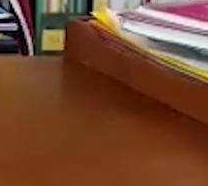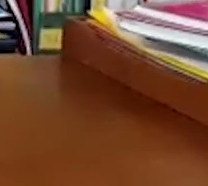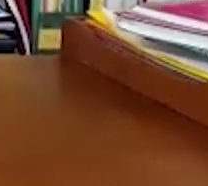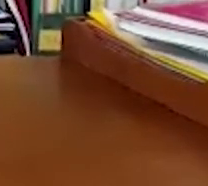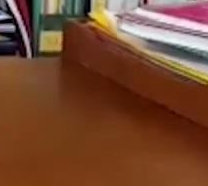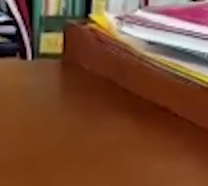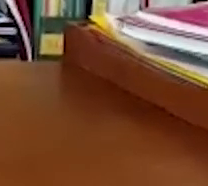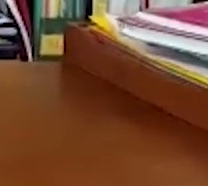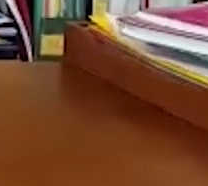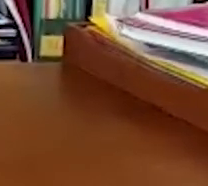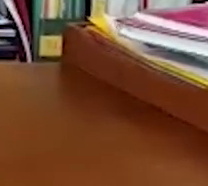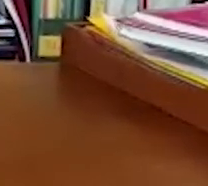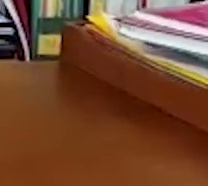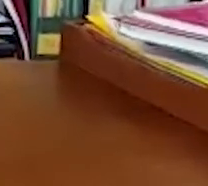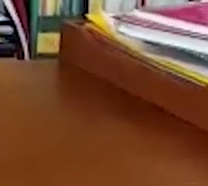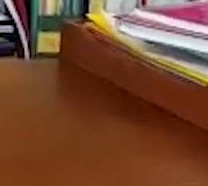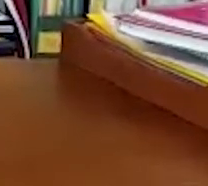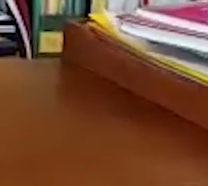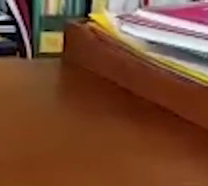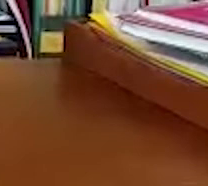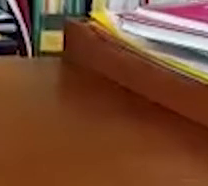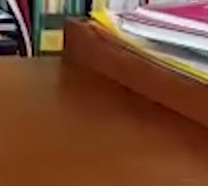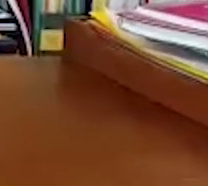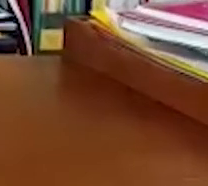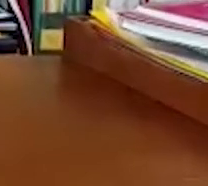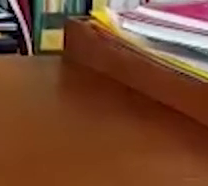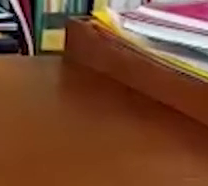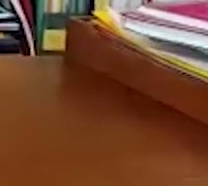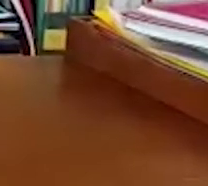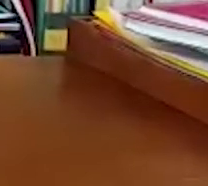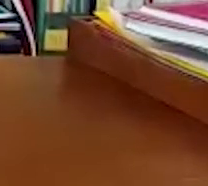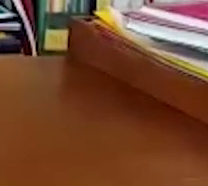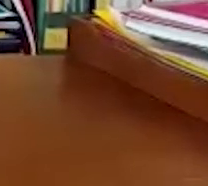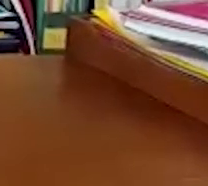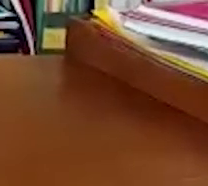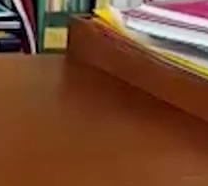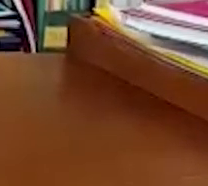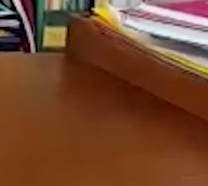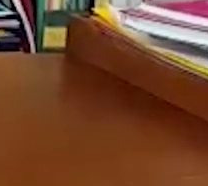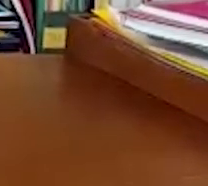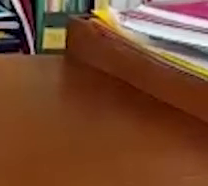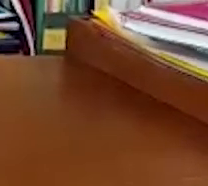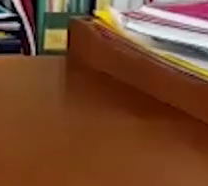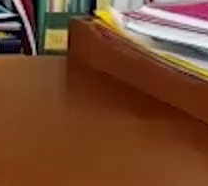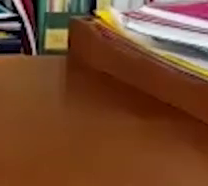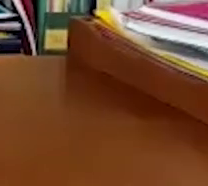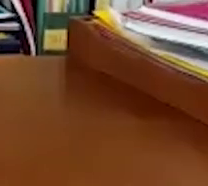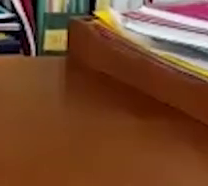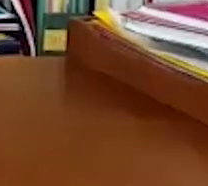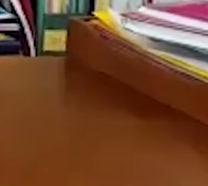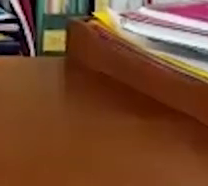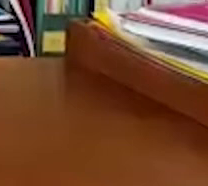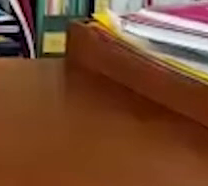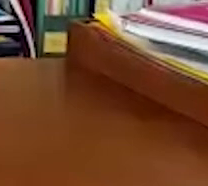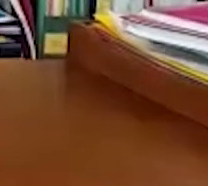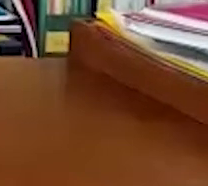contact. This is an important regional prevention mechanism that can be utilized to institute